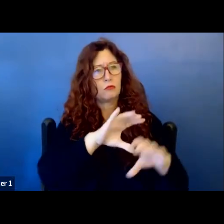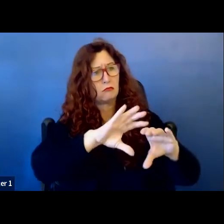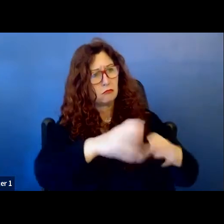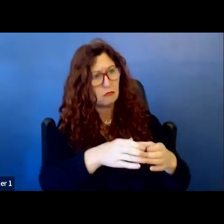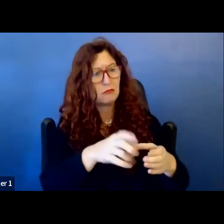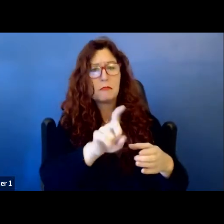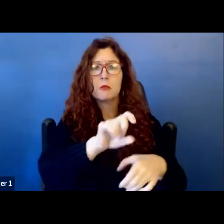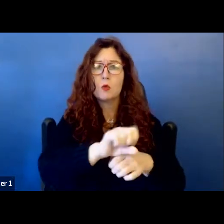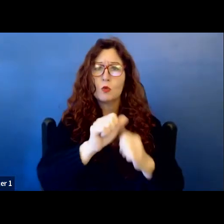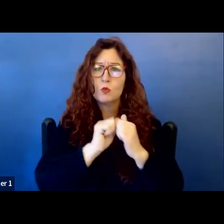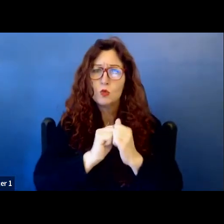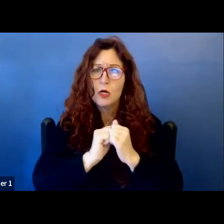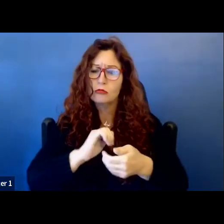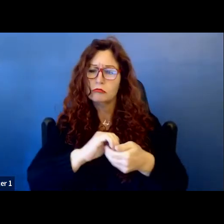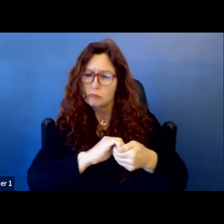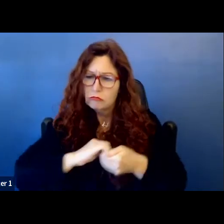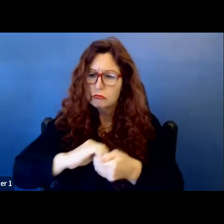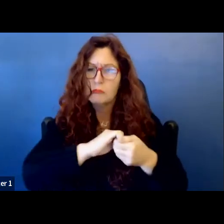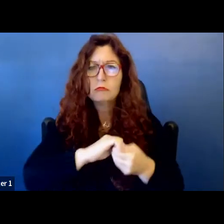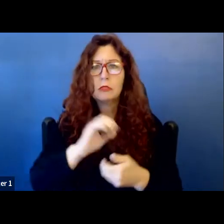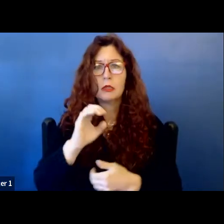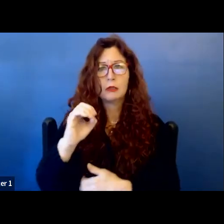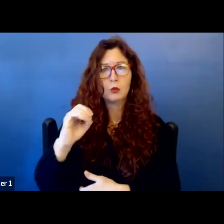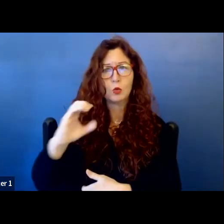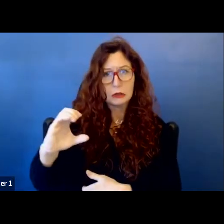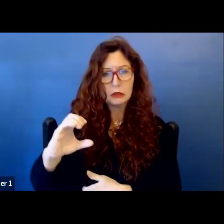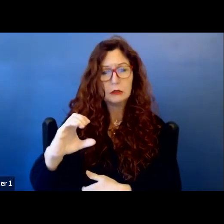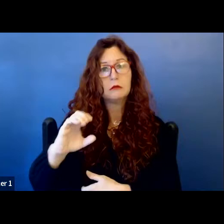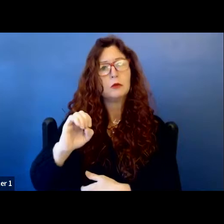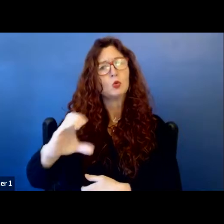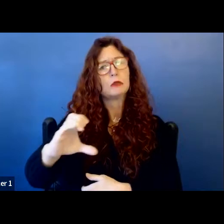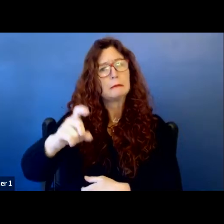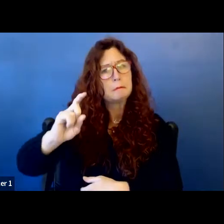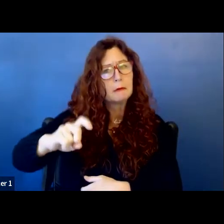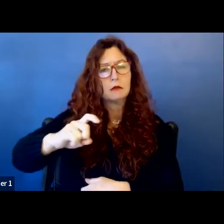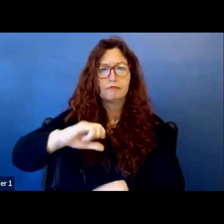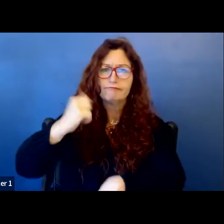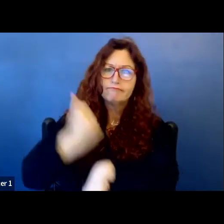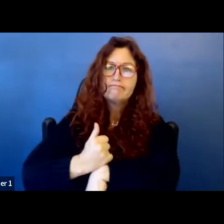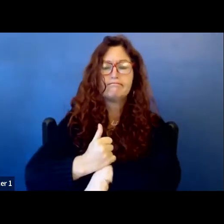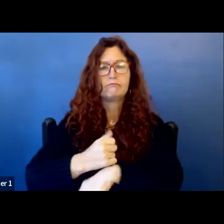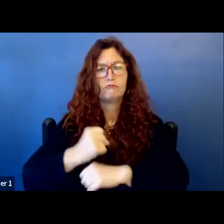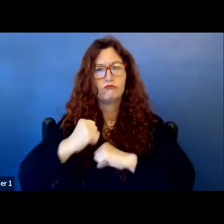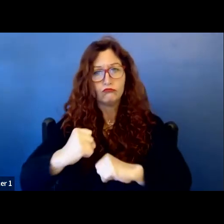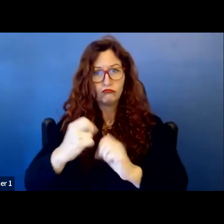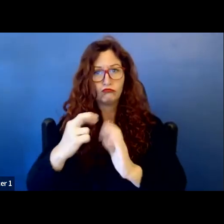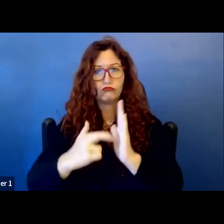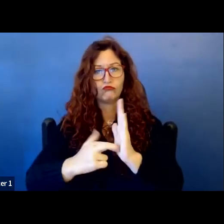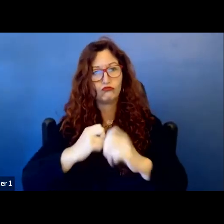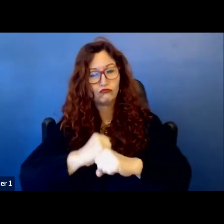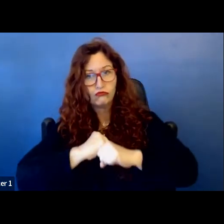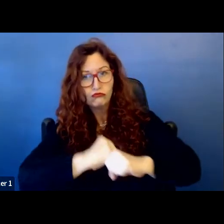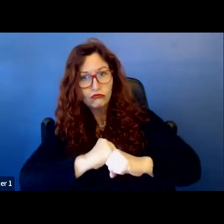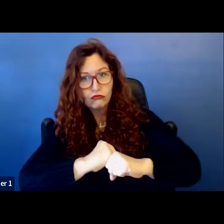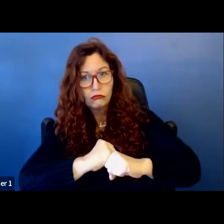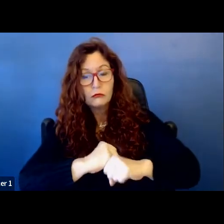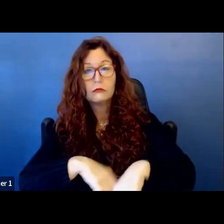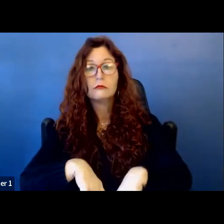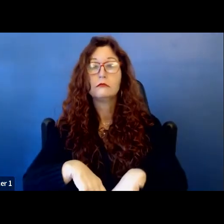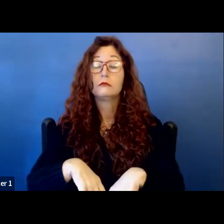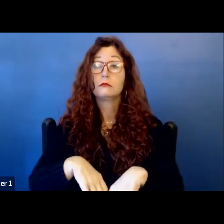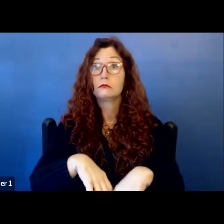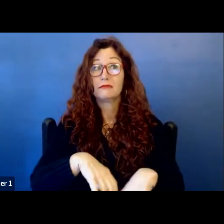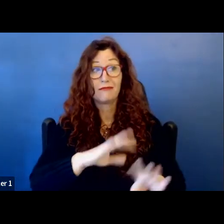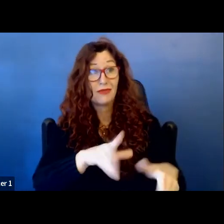collaborate with eeoc to process claims providing tools and partnerships to construction site management to